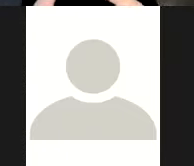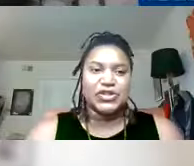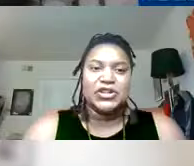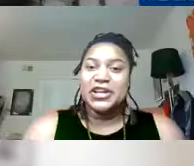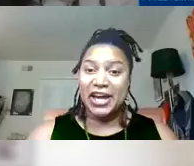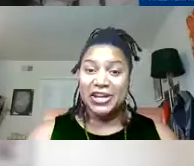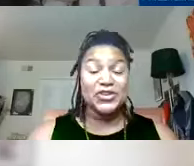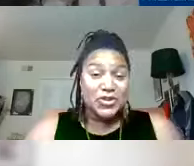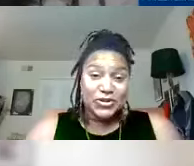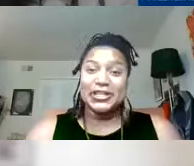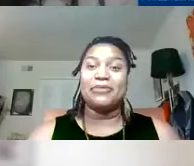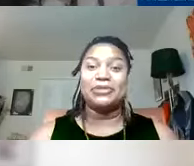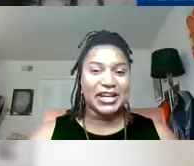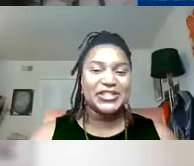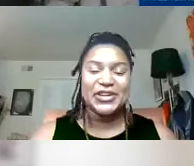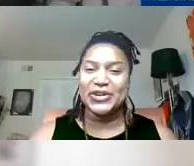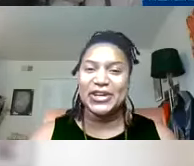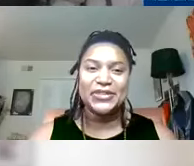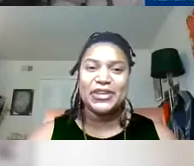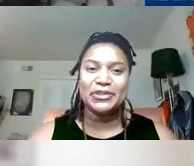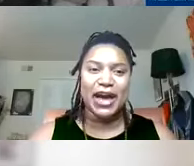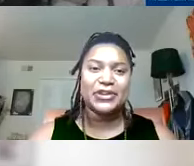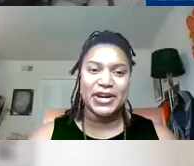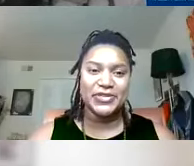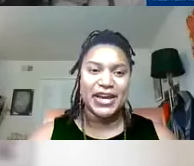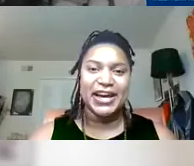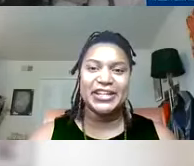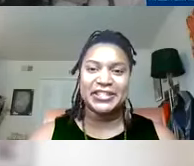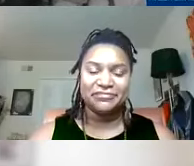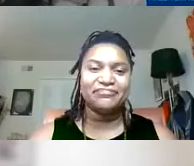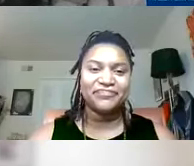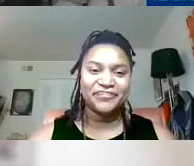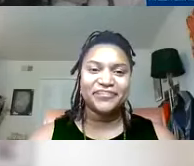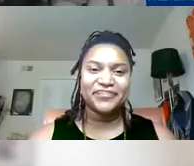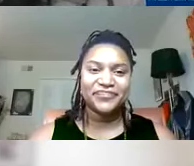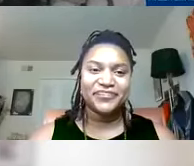but these are kind of new subjects. So any feedback around that?